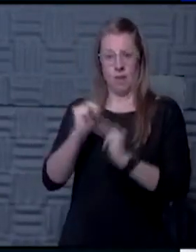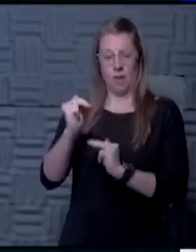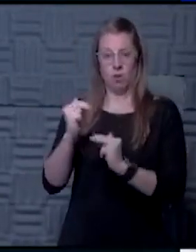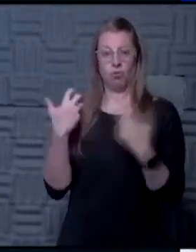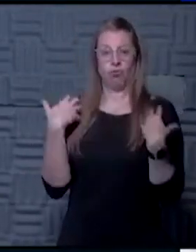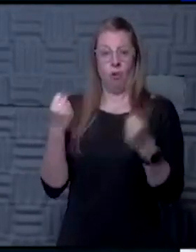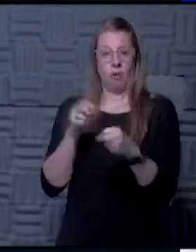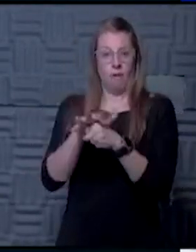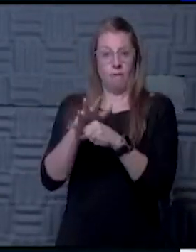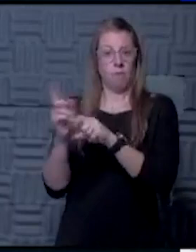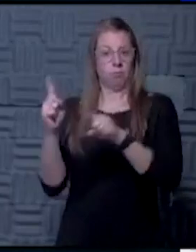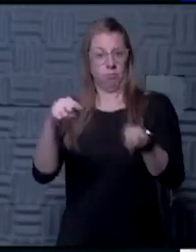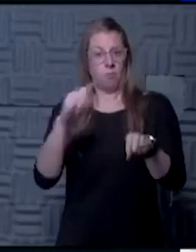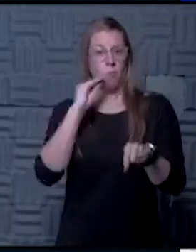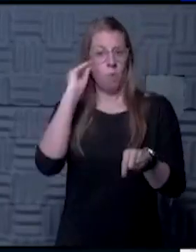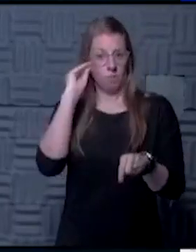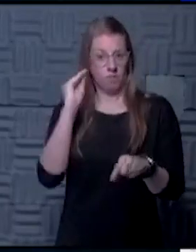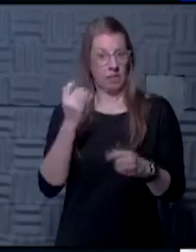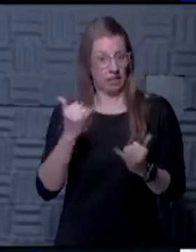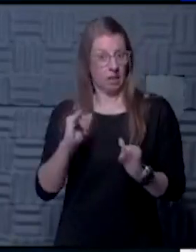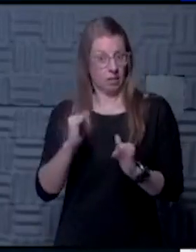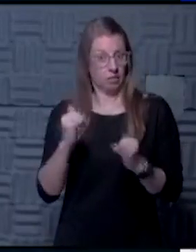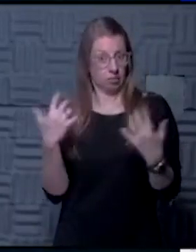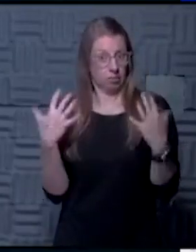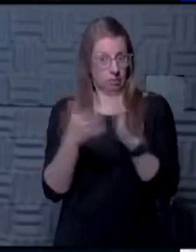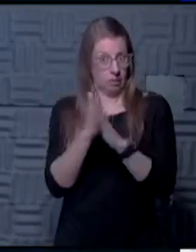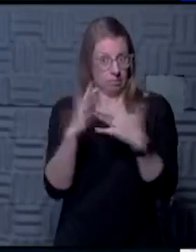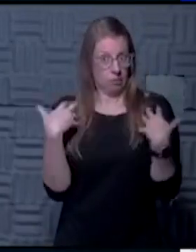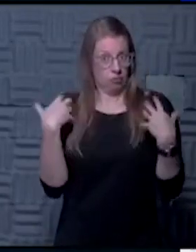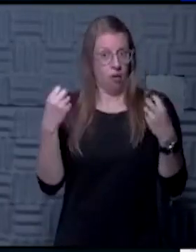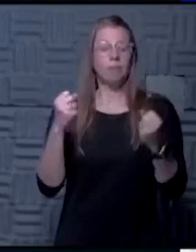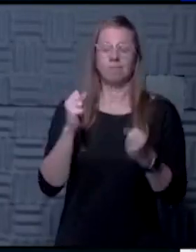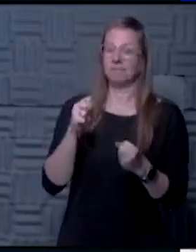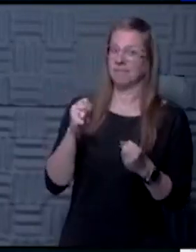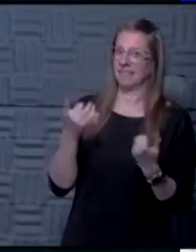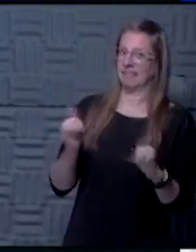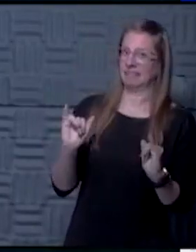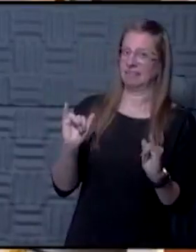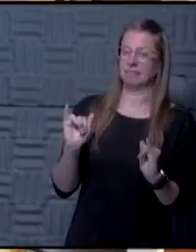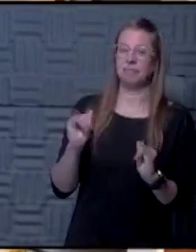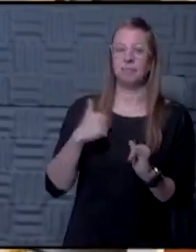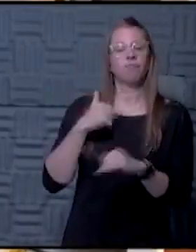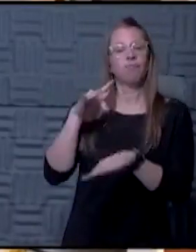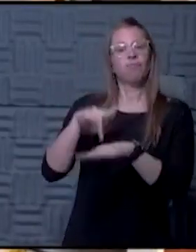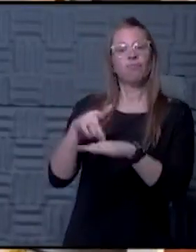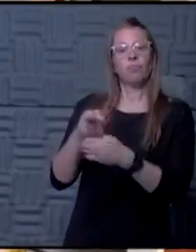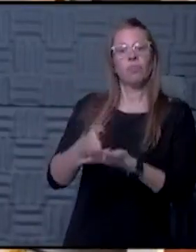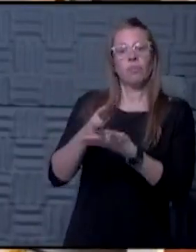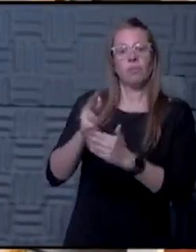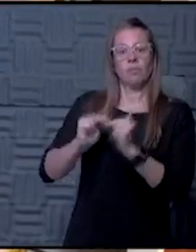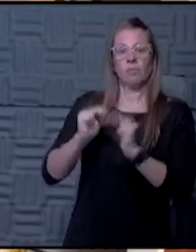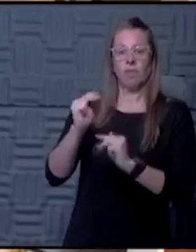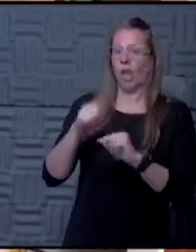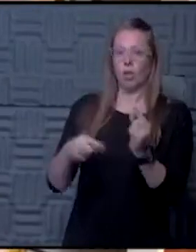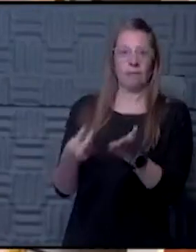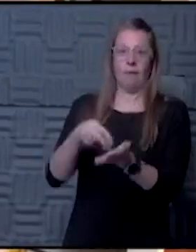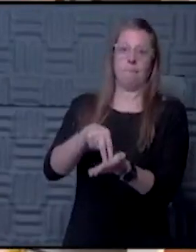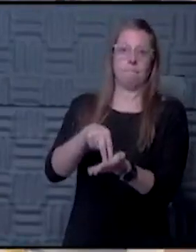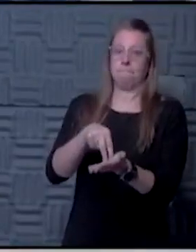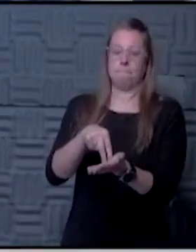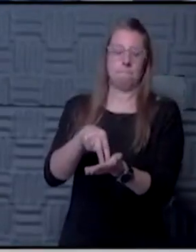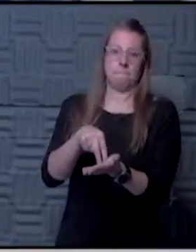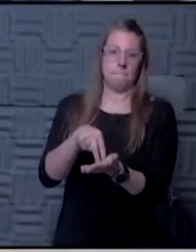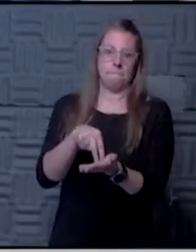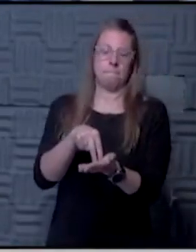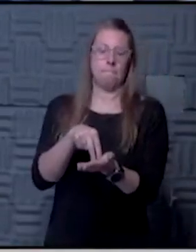is great. Still gaining ground, I hope. I am. When I went over to the rehab facility, I couldn't even stand up.